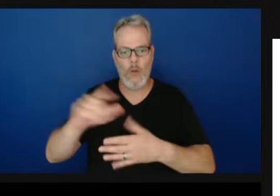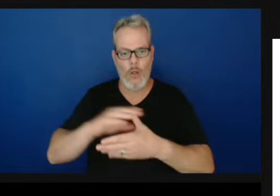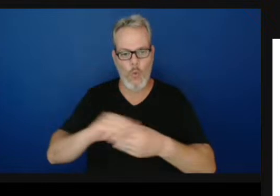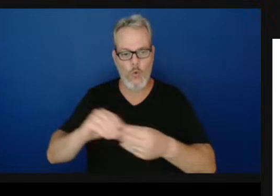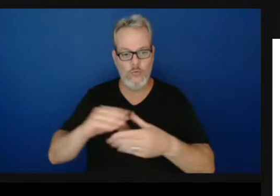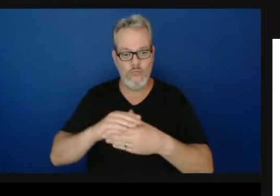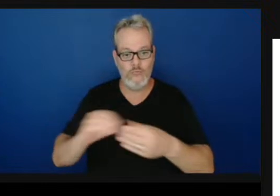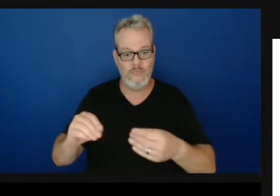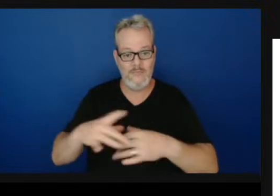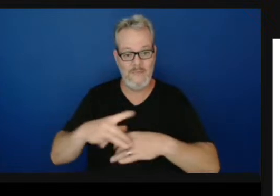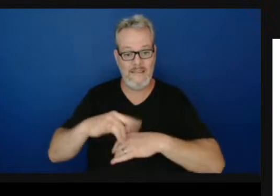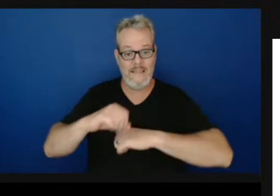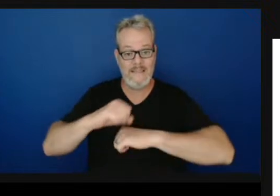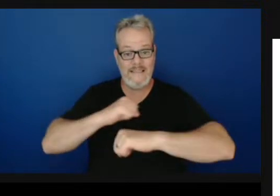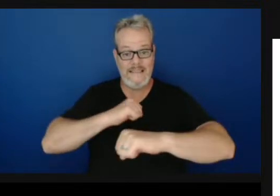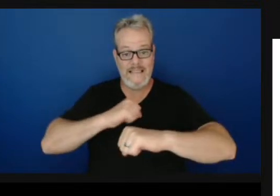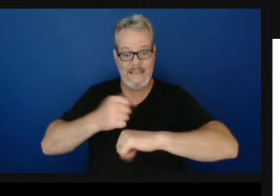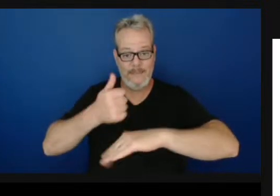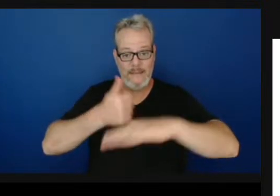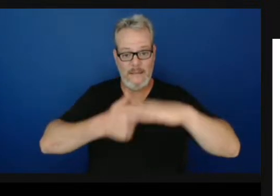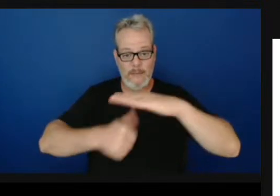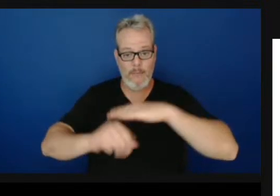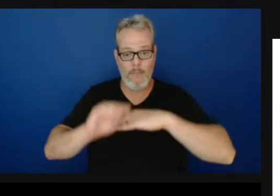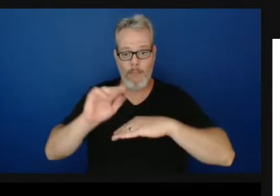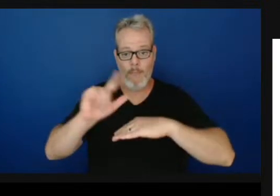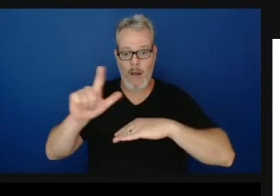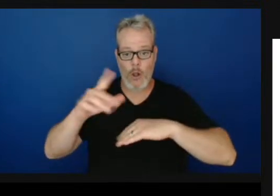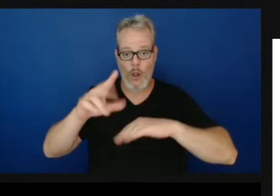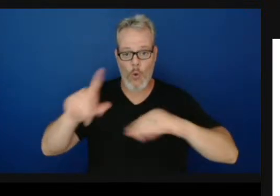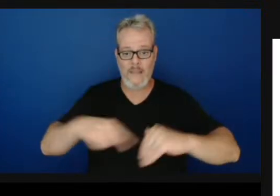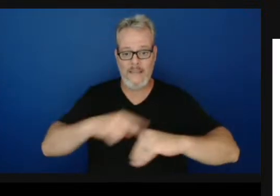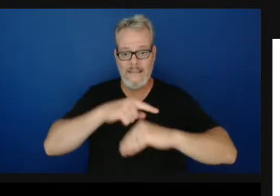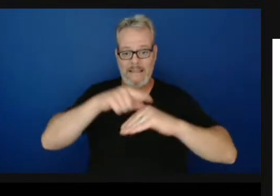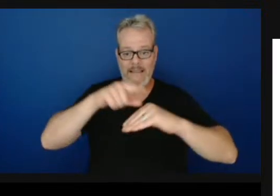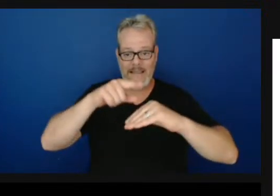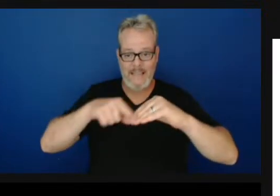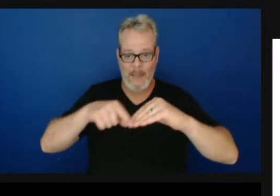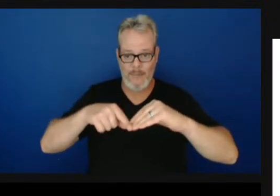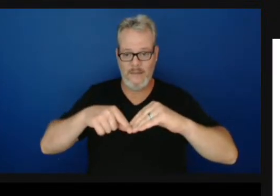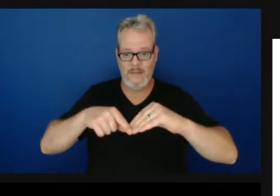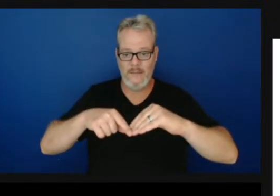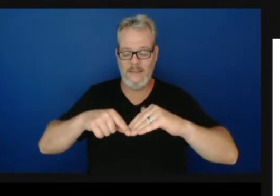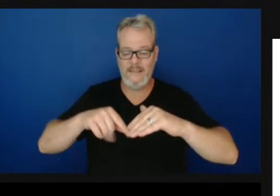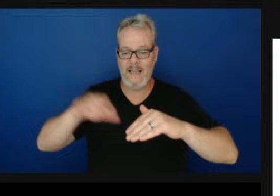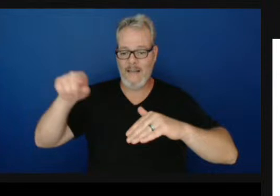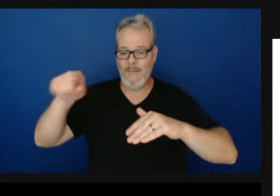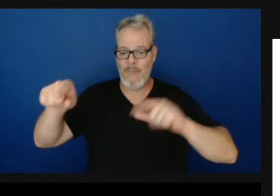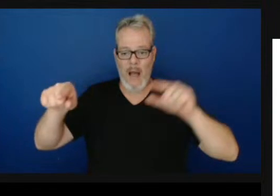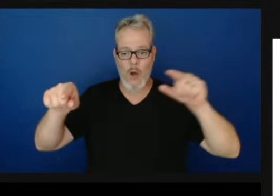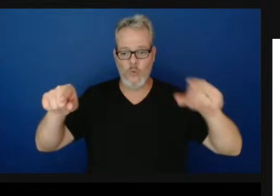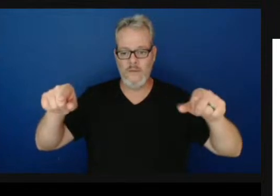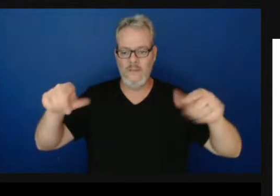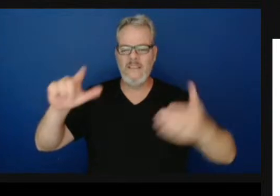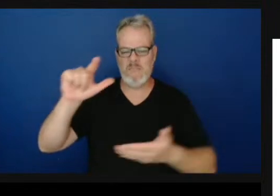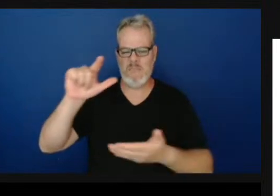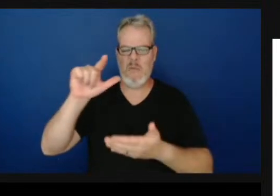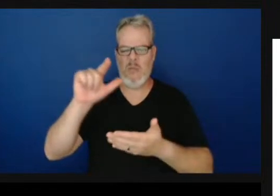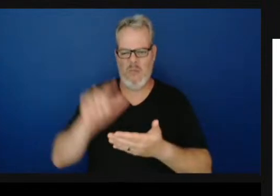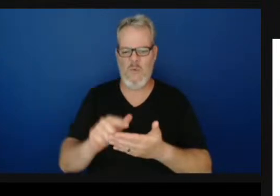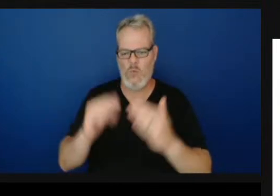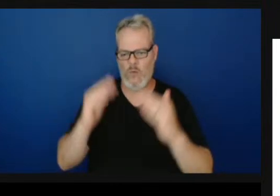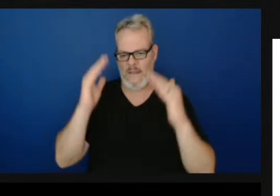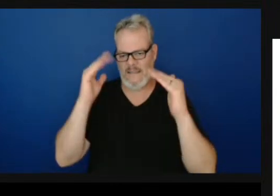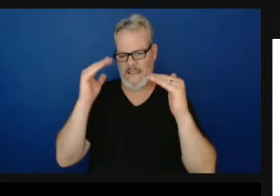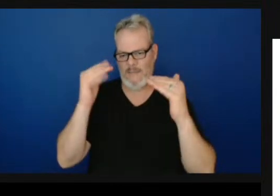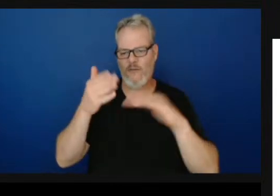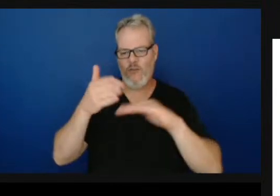Seismicity beneath Mauna Loa's summit and flanks has been low. This is expected for the post-eruption phase of